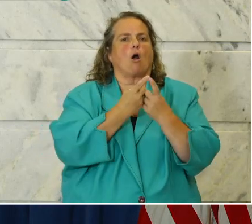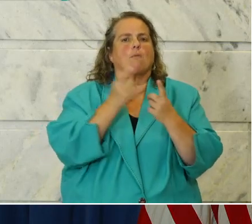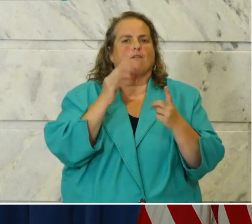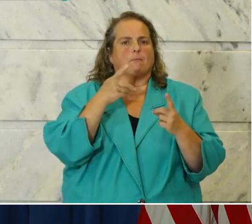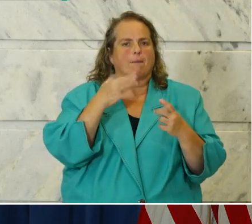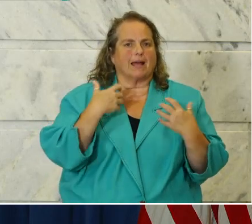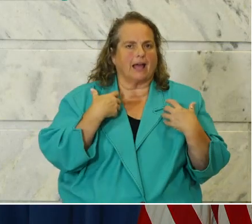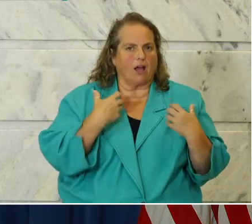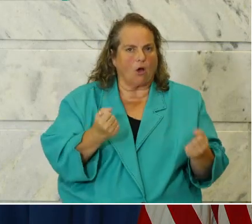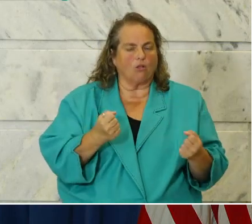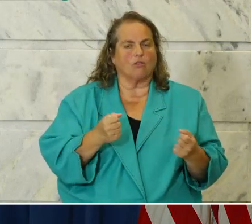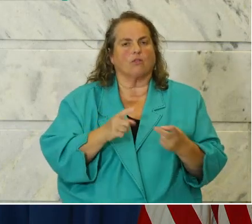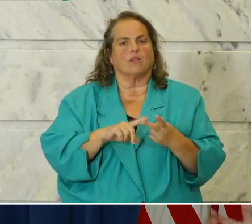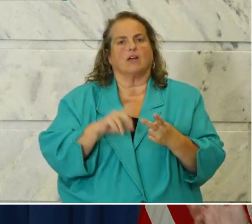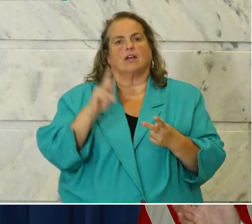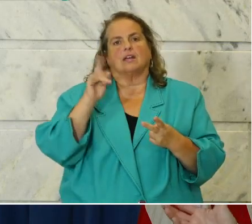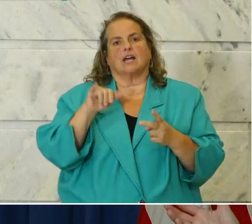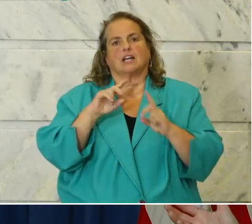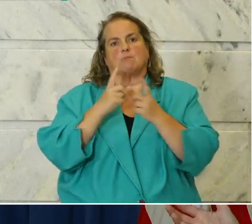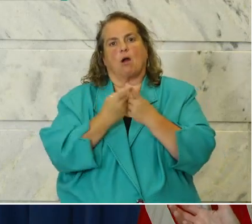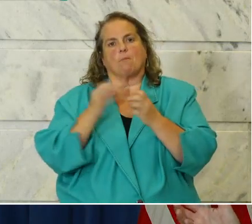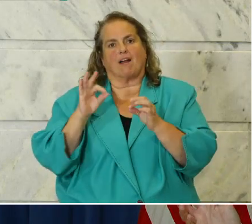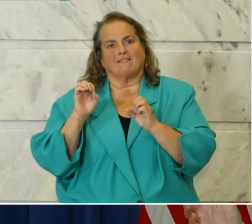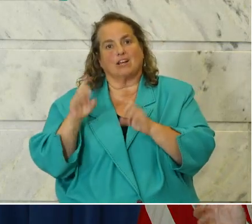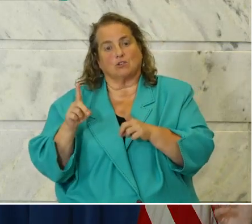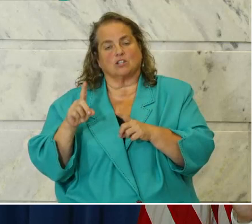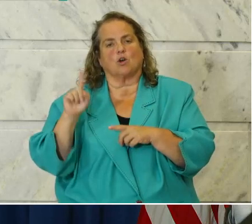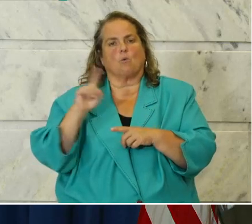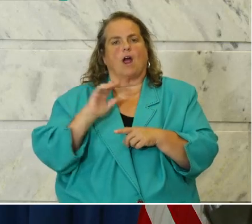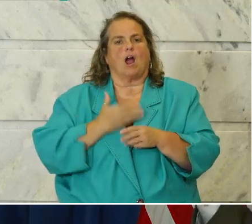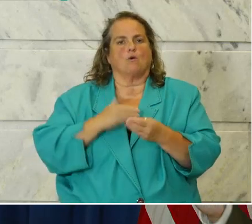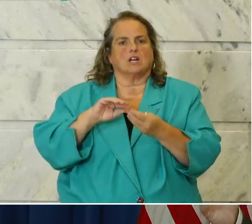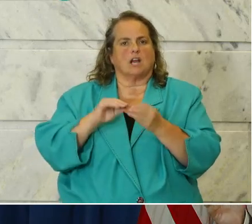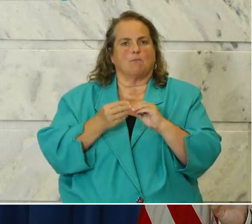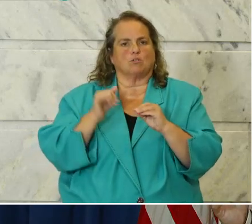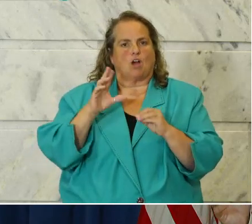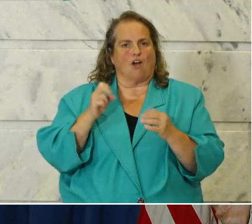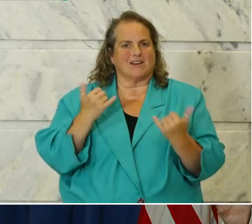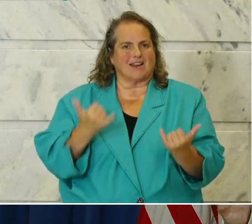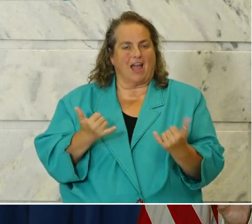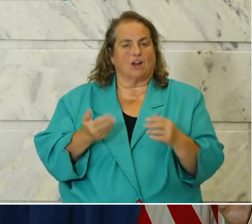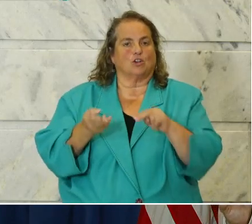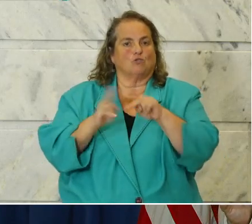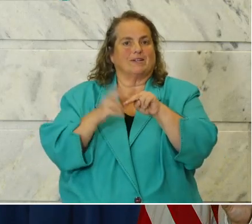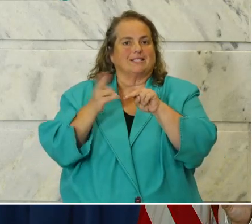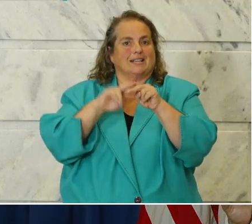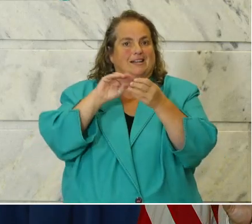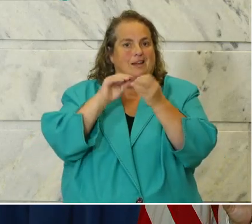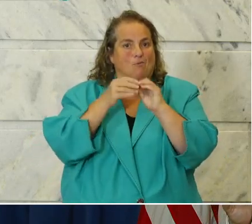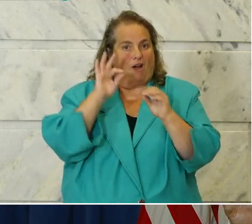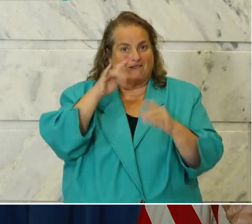Kentucky Department of Education, based on where the numbers are right now, with the increasing number of kids